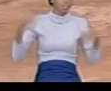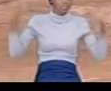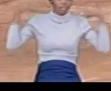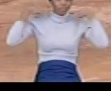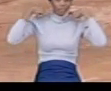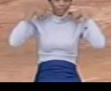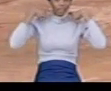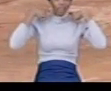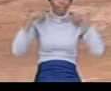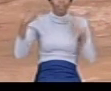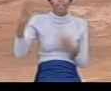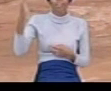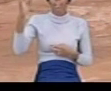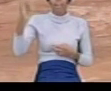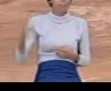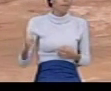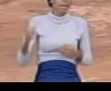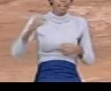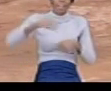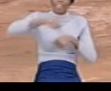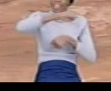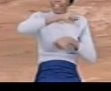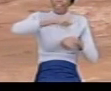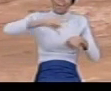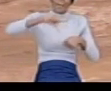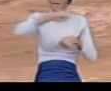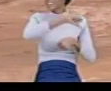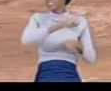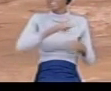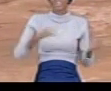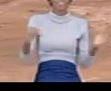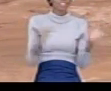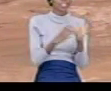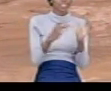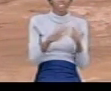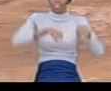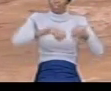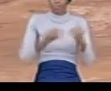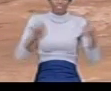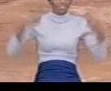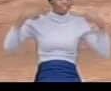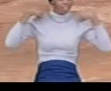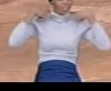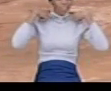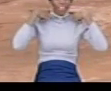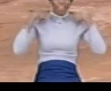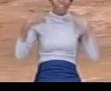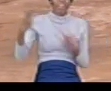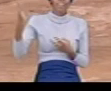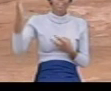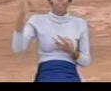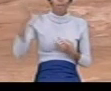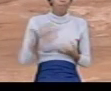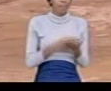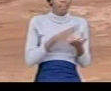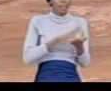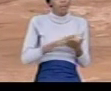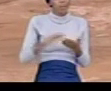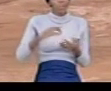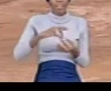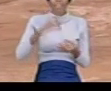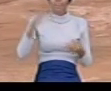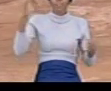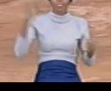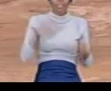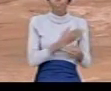the yoke. By the anointing, Jesus breaks the yoke. By the